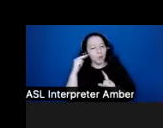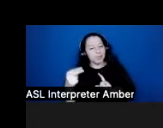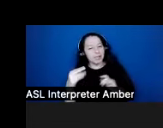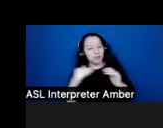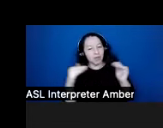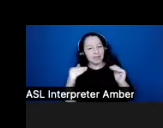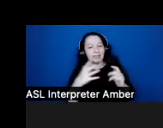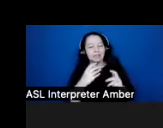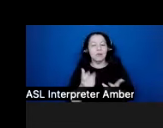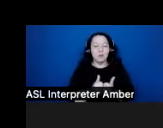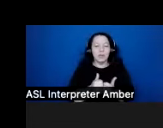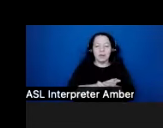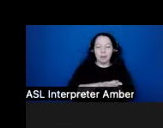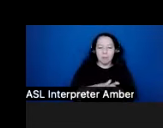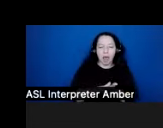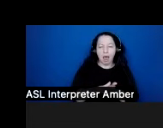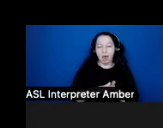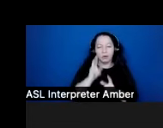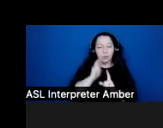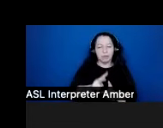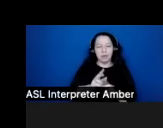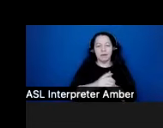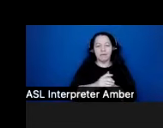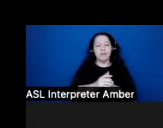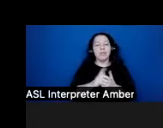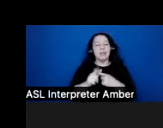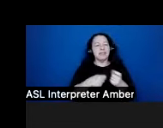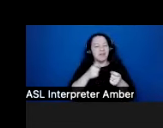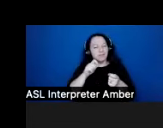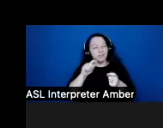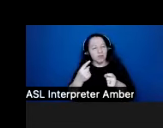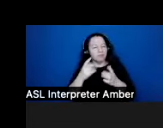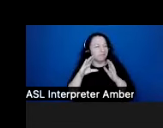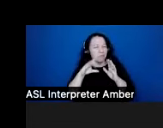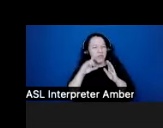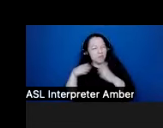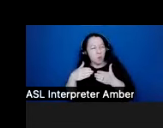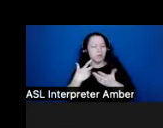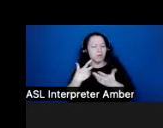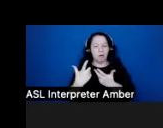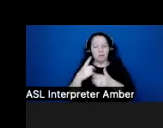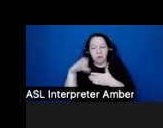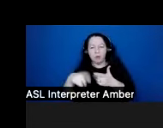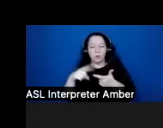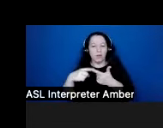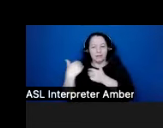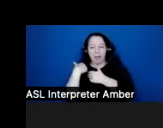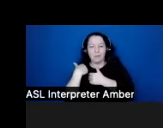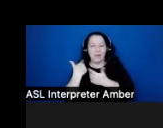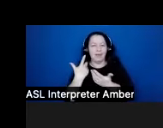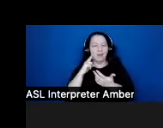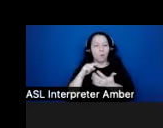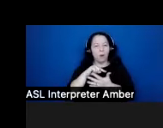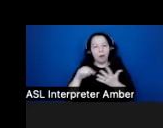roots instead of just focusing on consequences and accountability. And then considering how we can